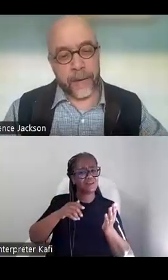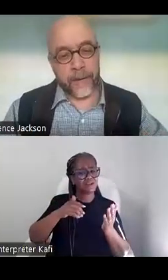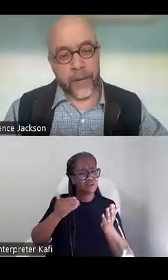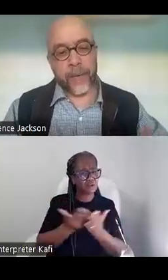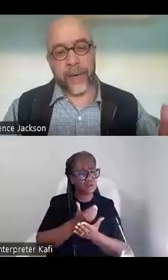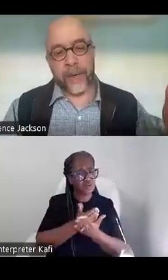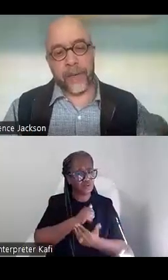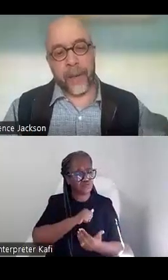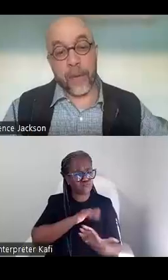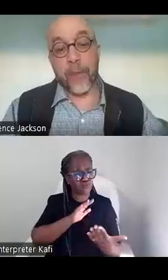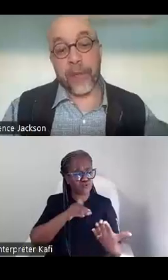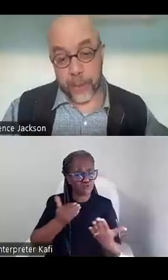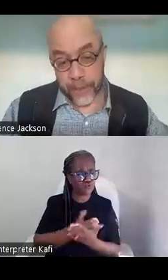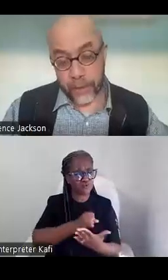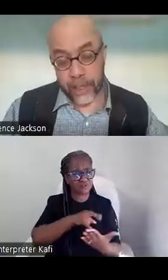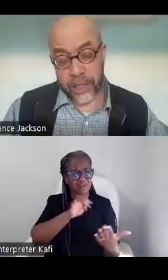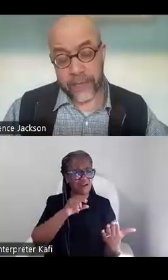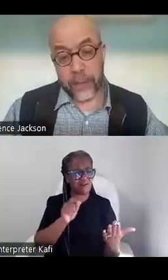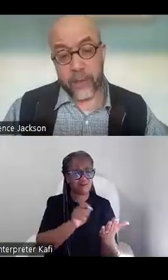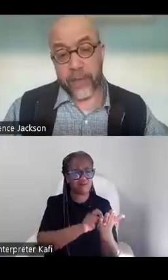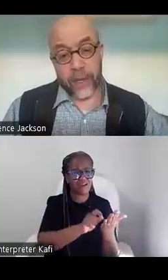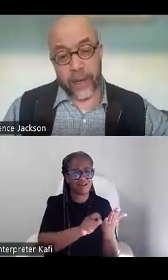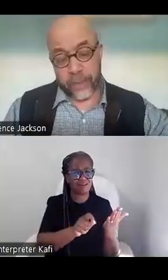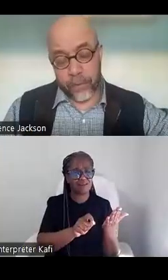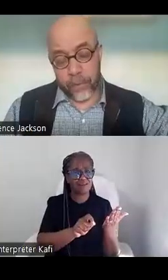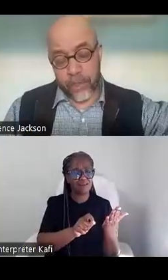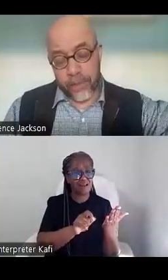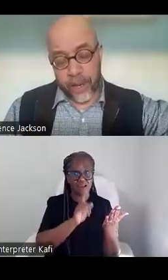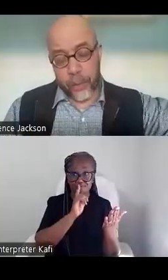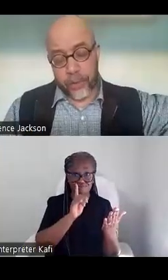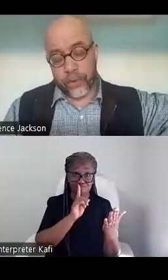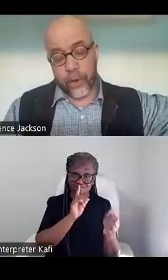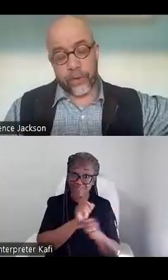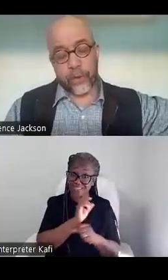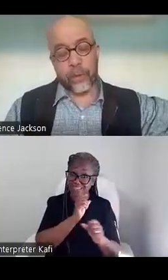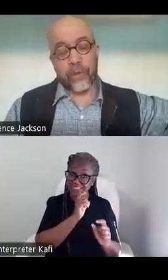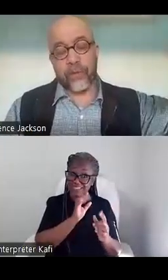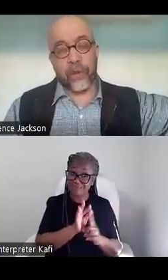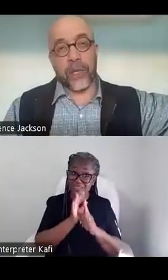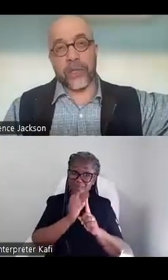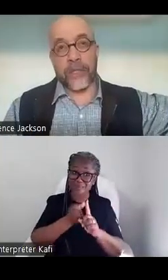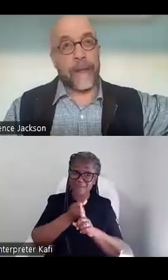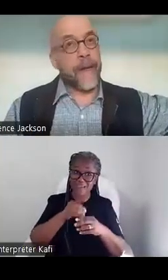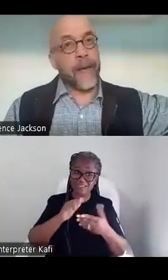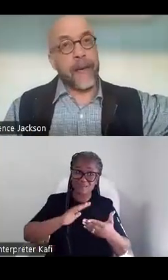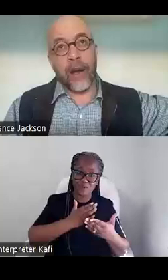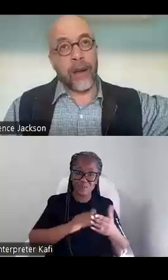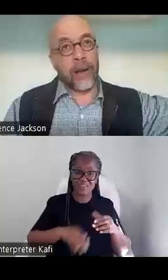a contemporary moment, especially relative to music. Jonathan Hayward is going through the music of Duke